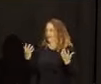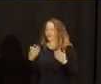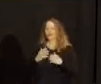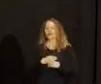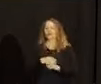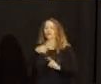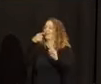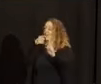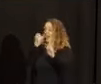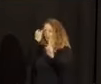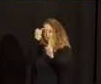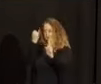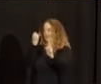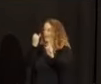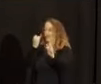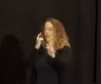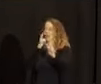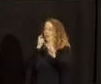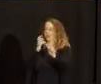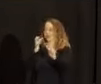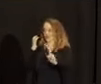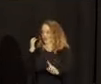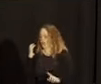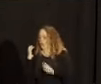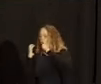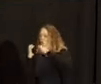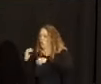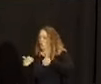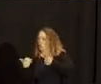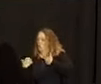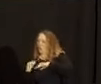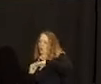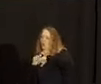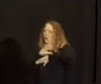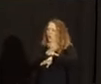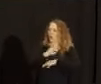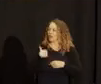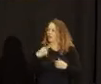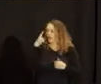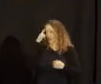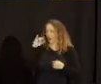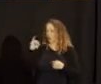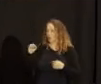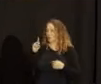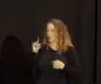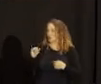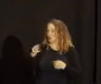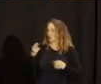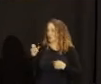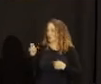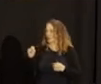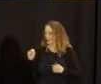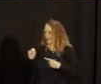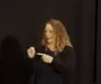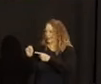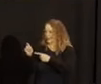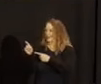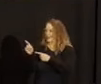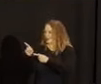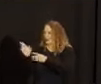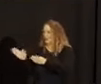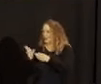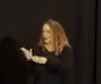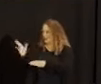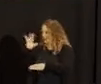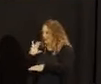it has been really on the backs of youth. So when we think about someone like Judy Heumann, when she